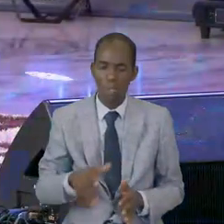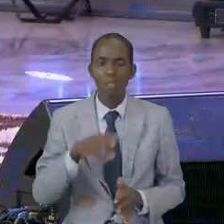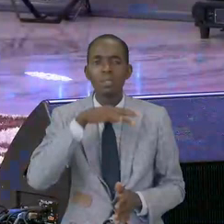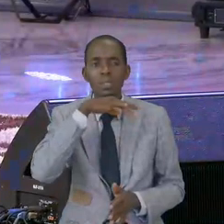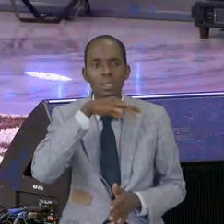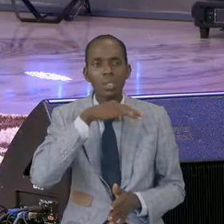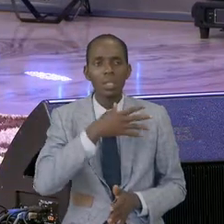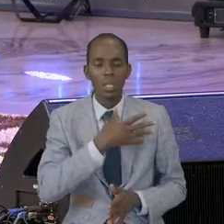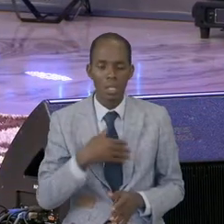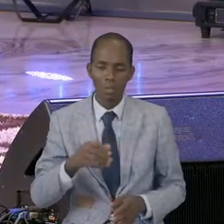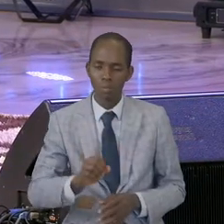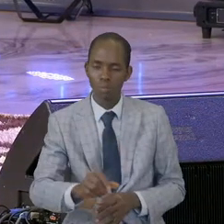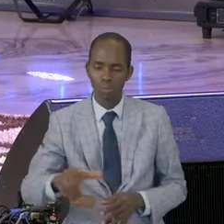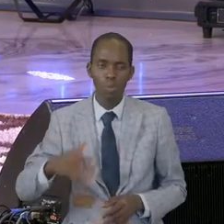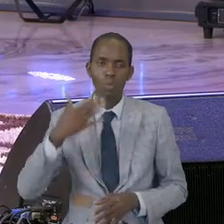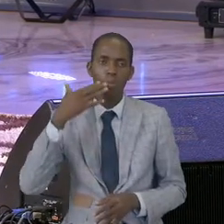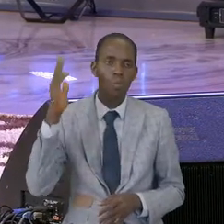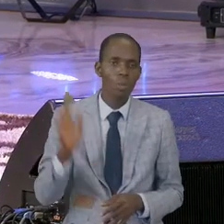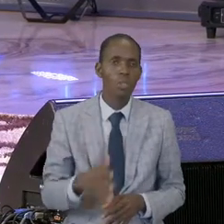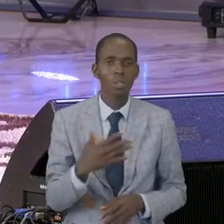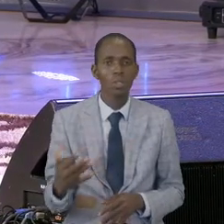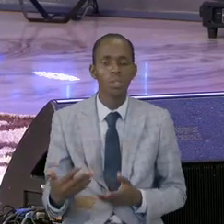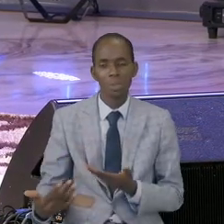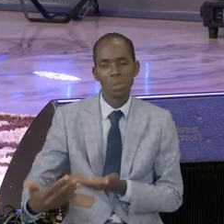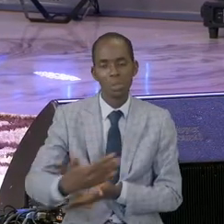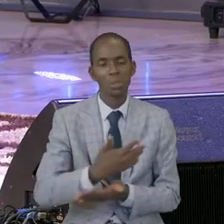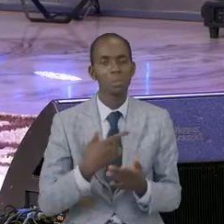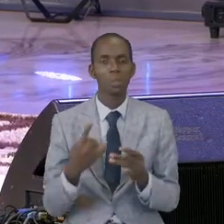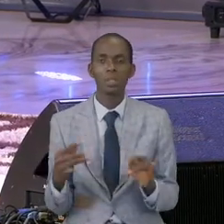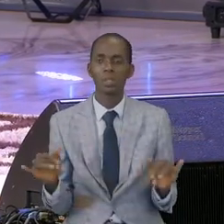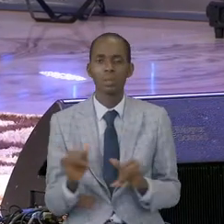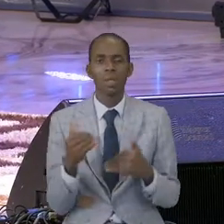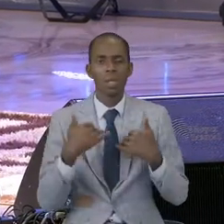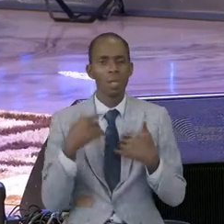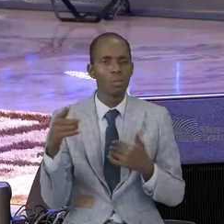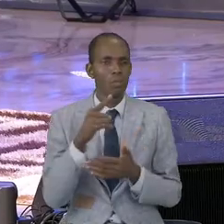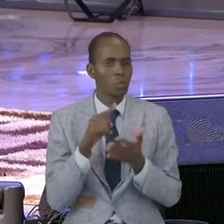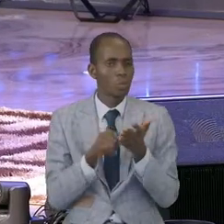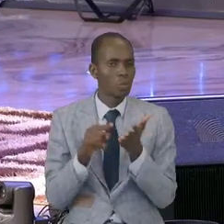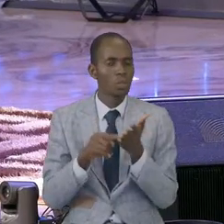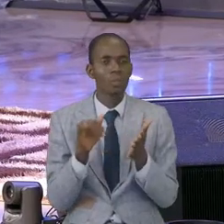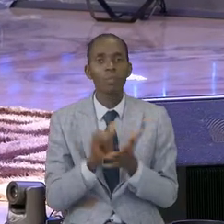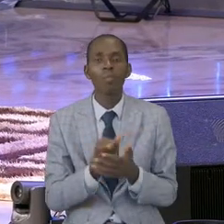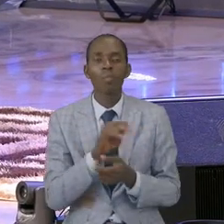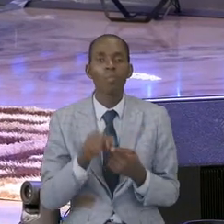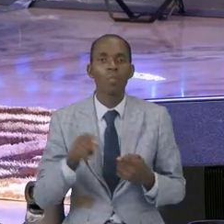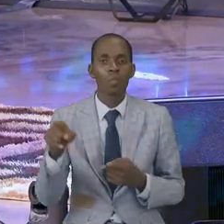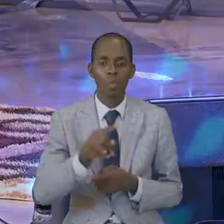sow wickedness reap the same. Have you noticed that when we